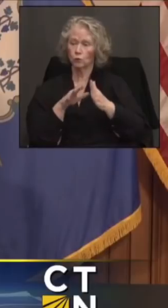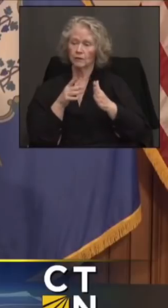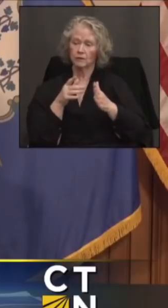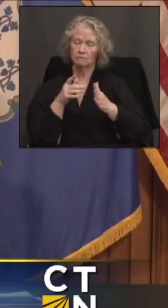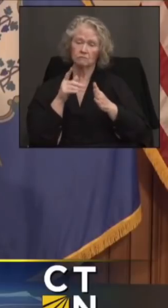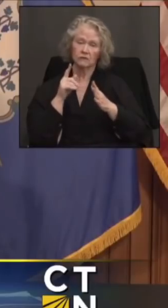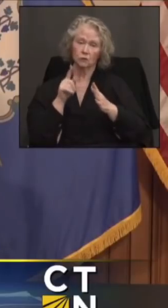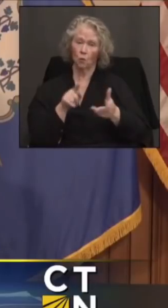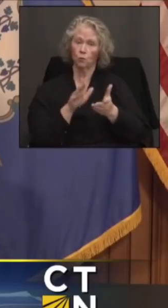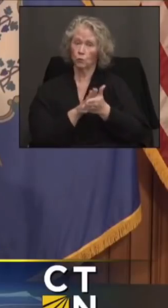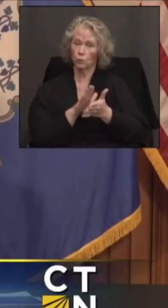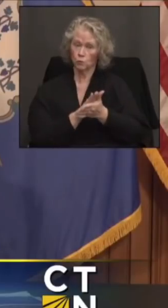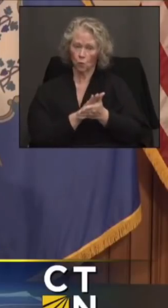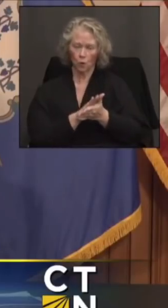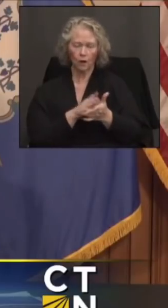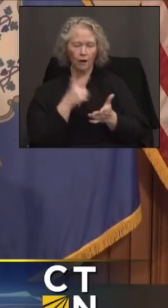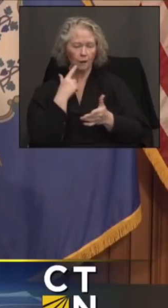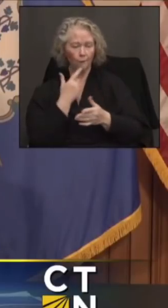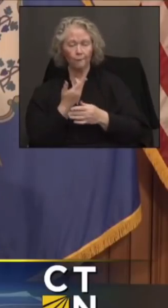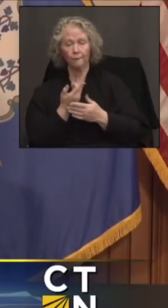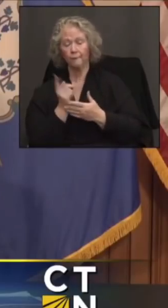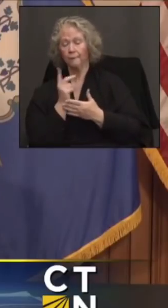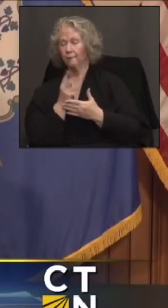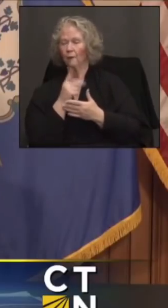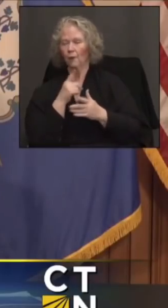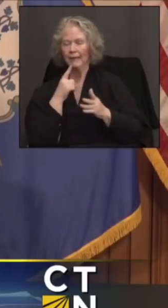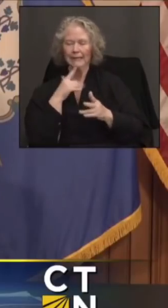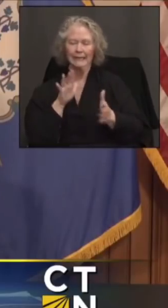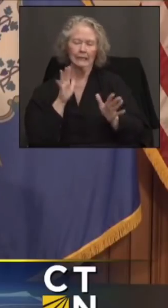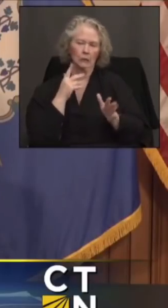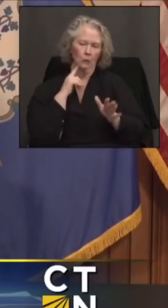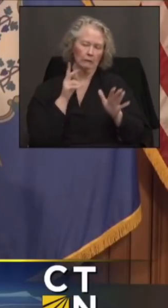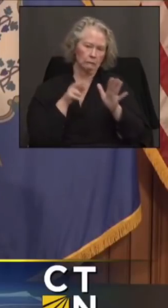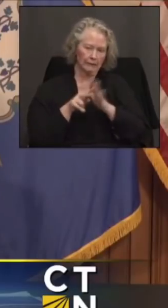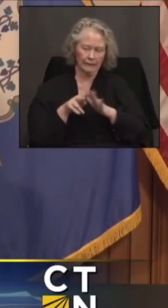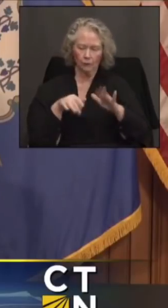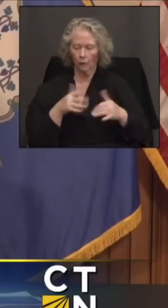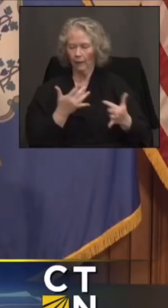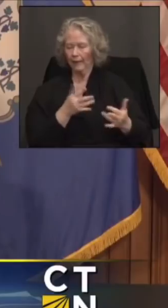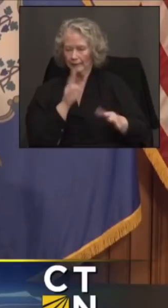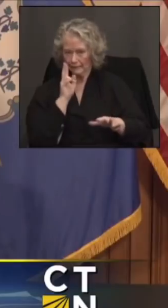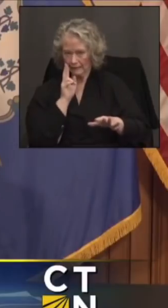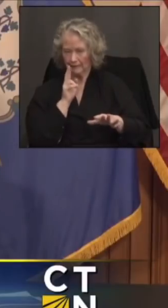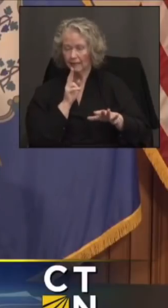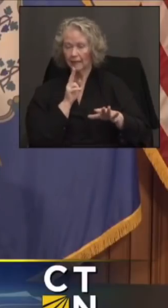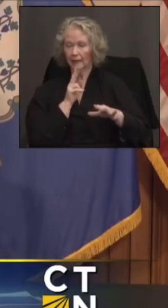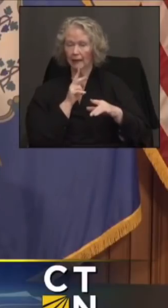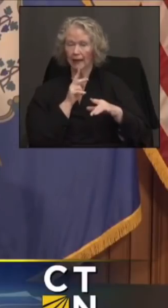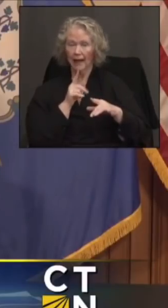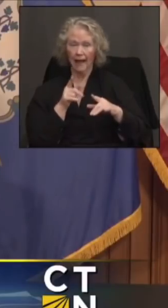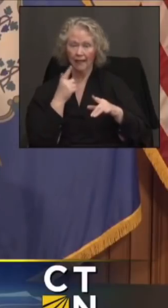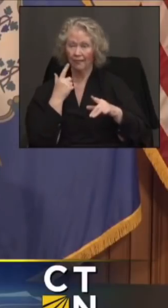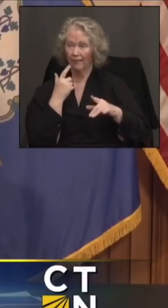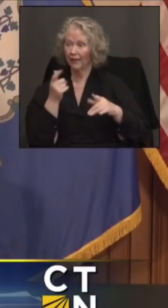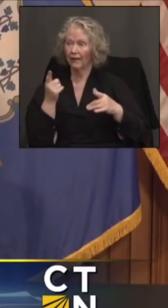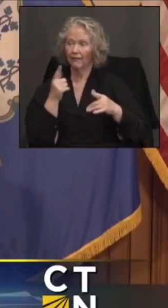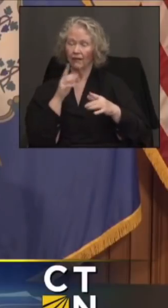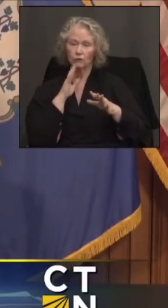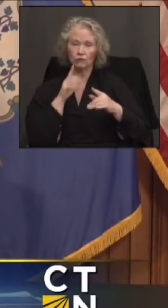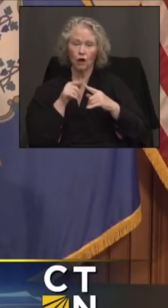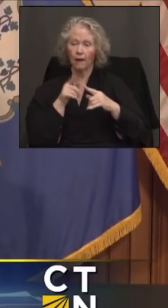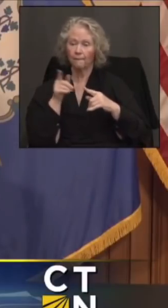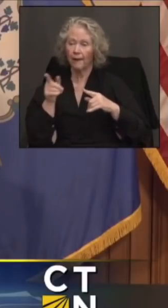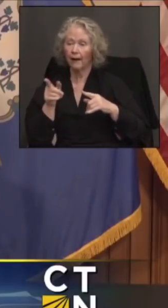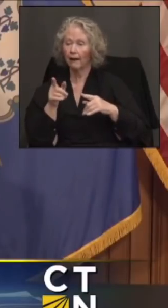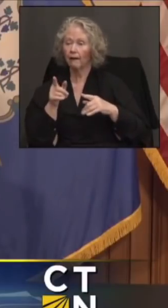said a couple of weeks ago that was premature, and after the bill on religious exemptions got out of the Public Health Committee,